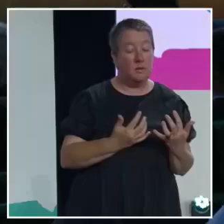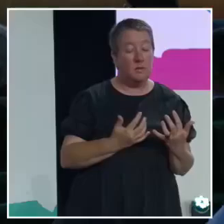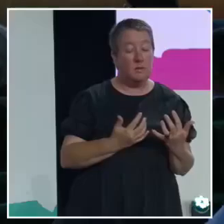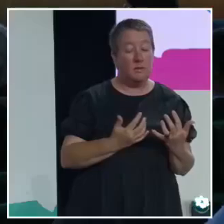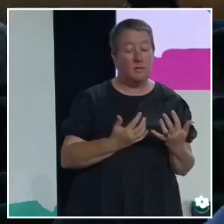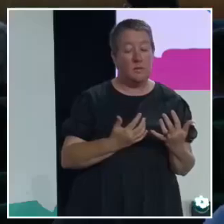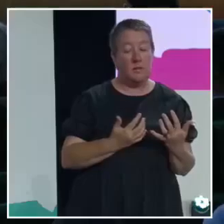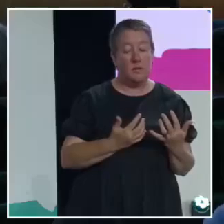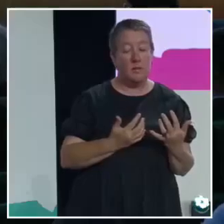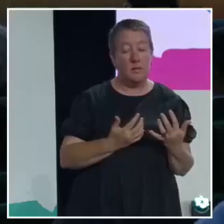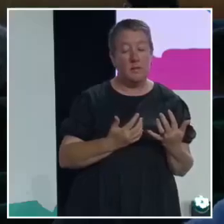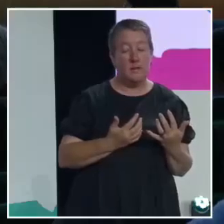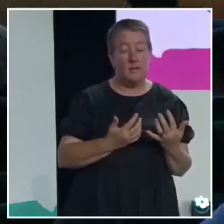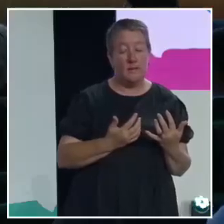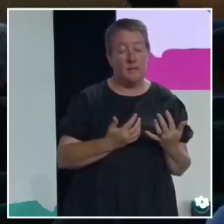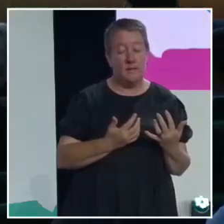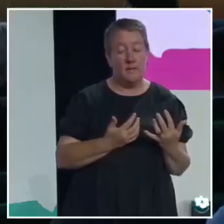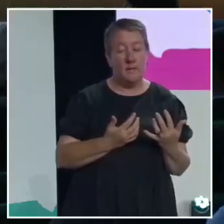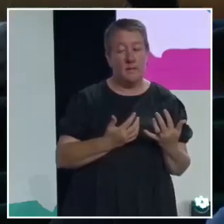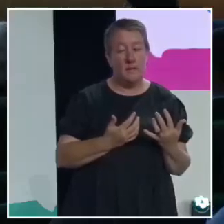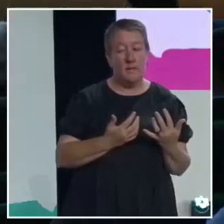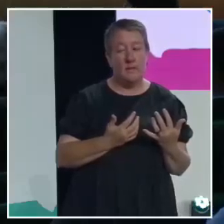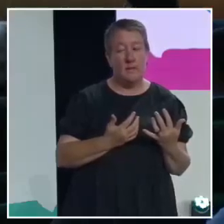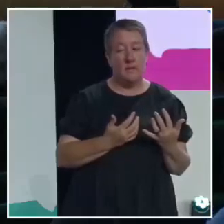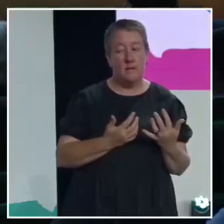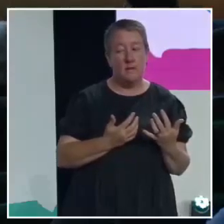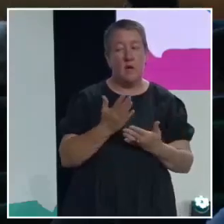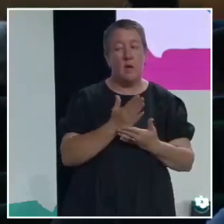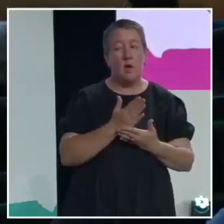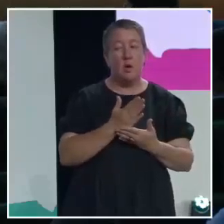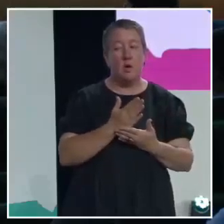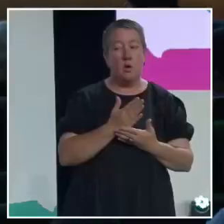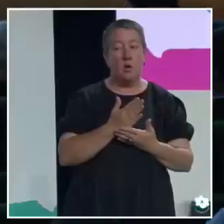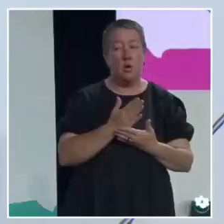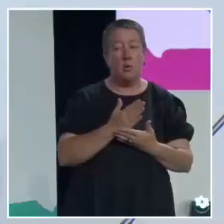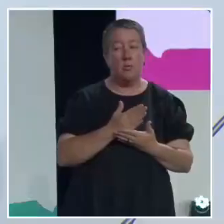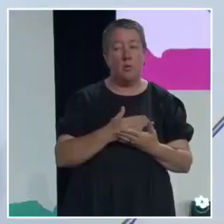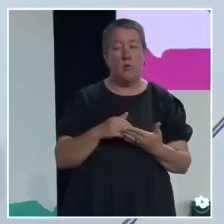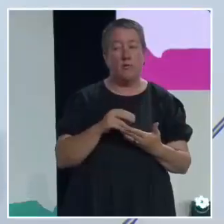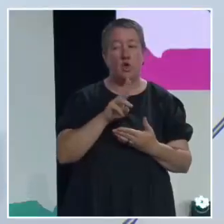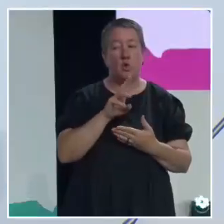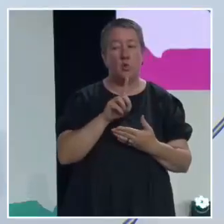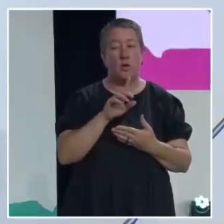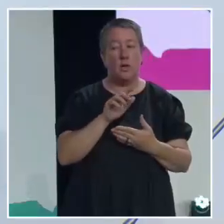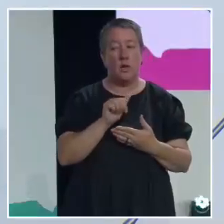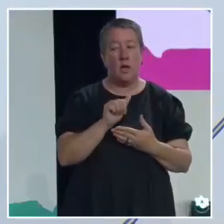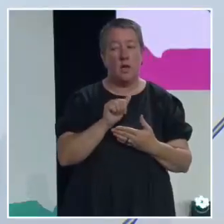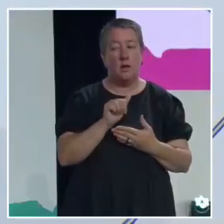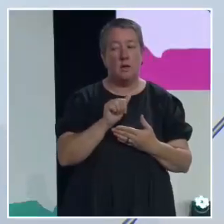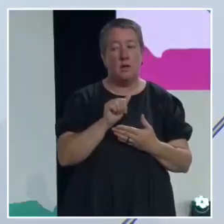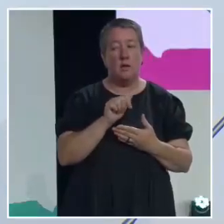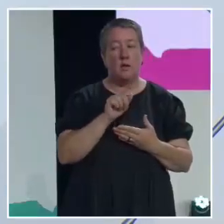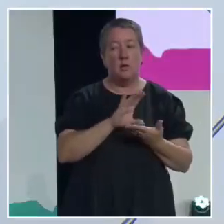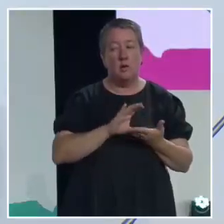the government spending, and part of the ODA should go to the capitalization of PDBs. I think that's critical.